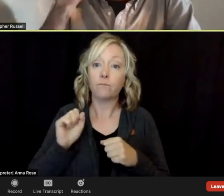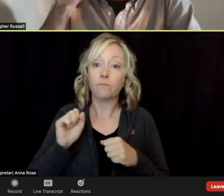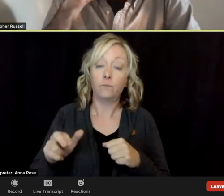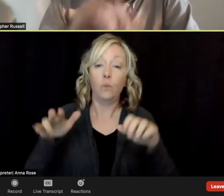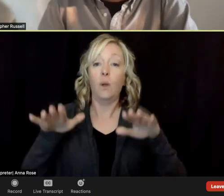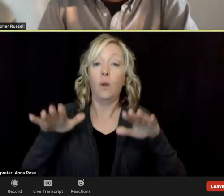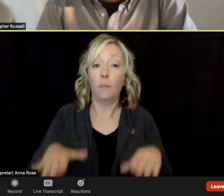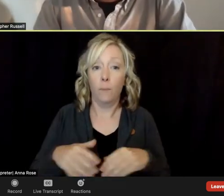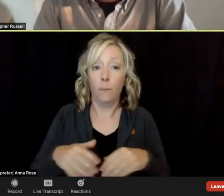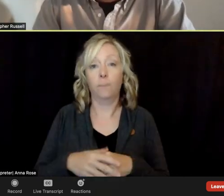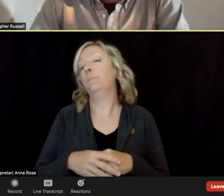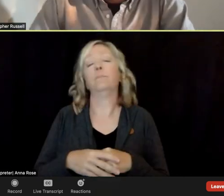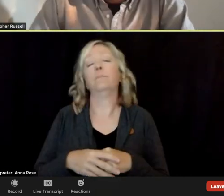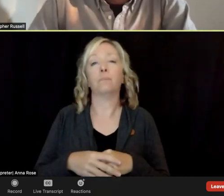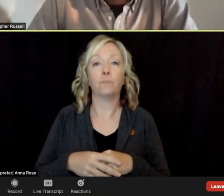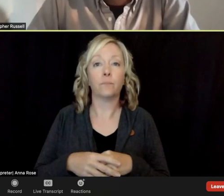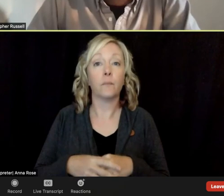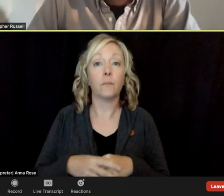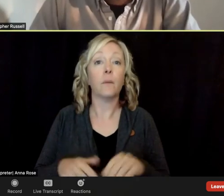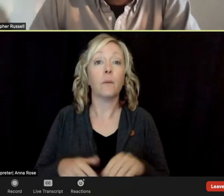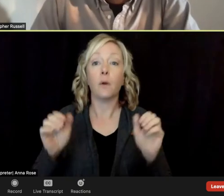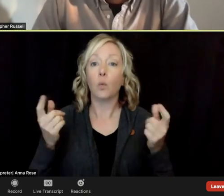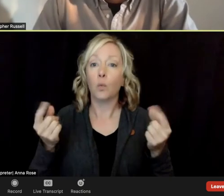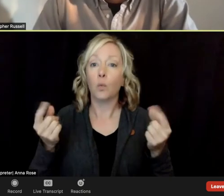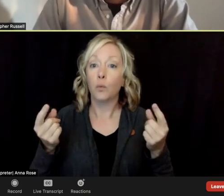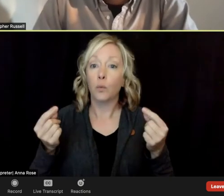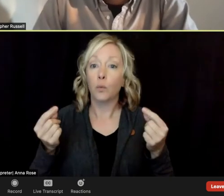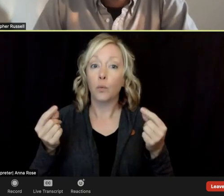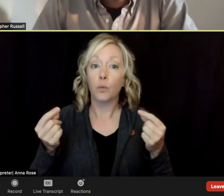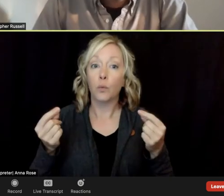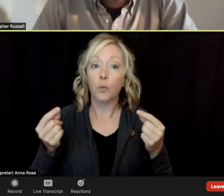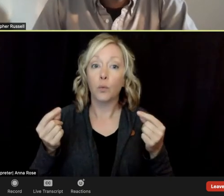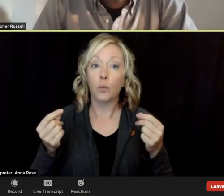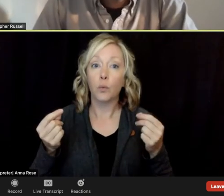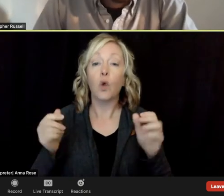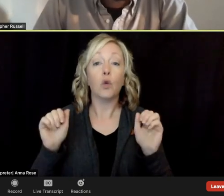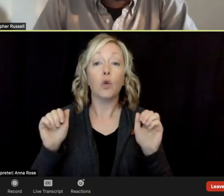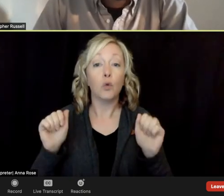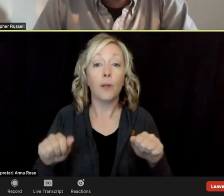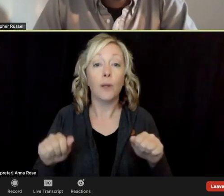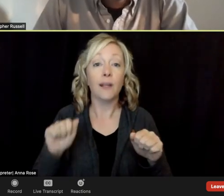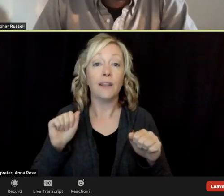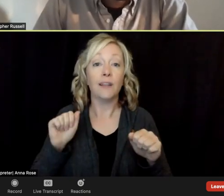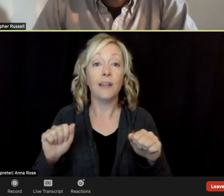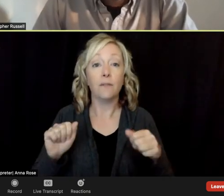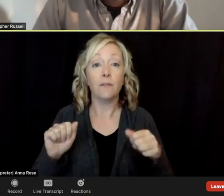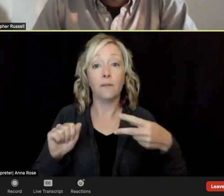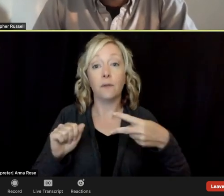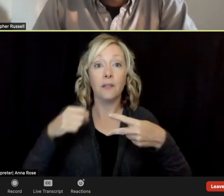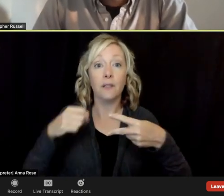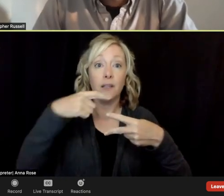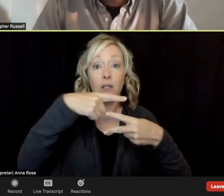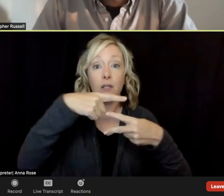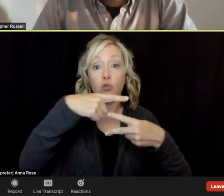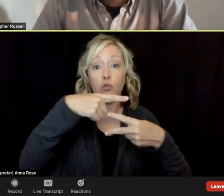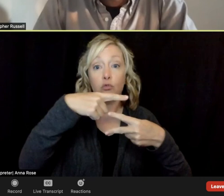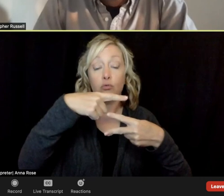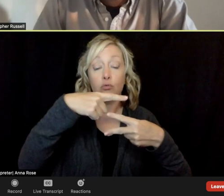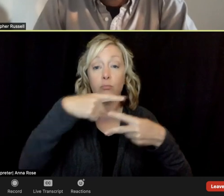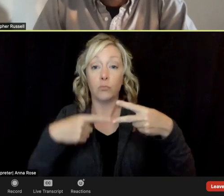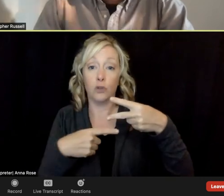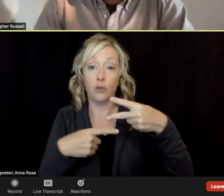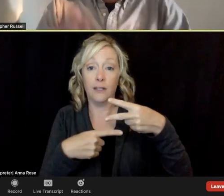down. But what we can do is we can influence a student who's drowsy, or we can influence a student